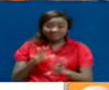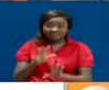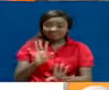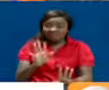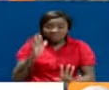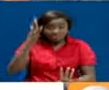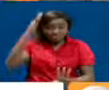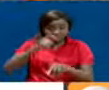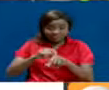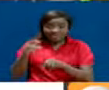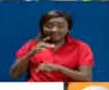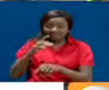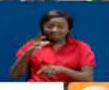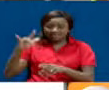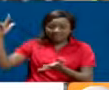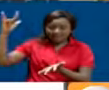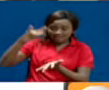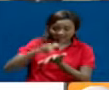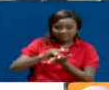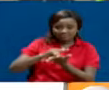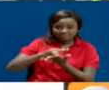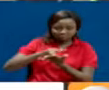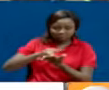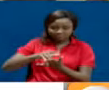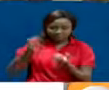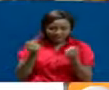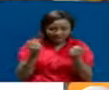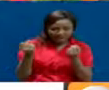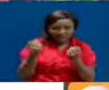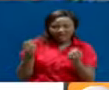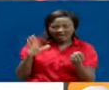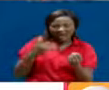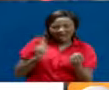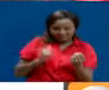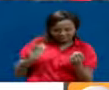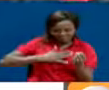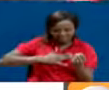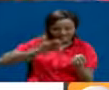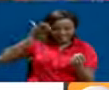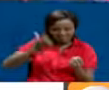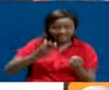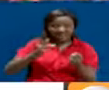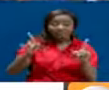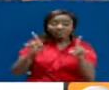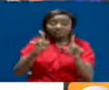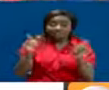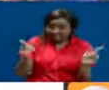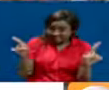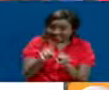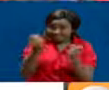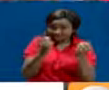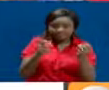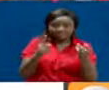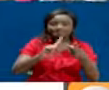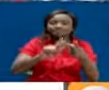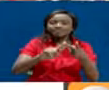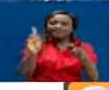in the car, Baba was there with Winnie, our youngest daughter. The car that was following